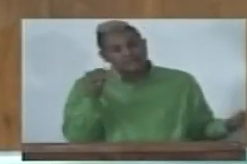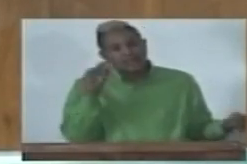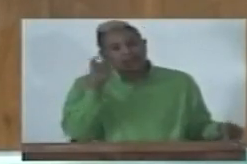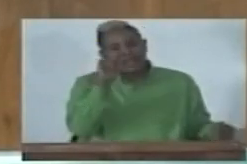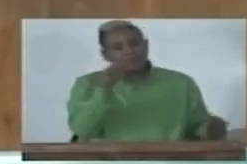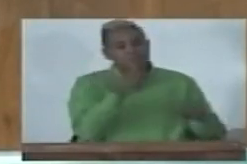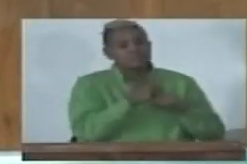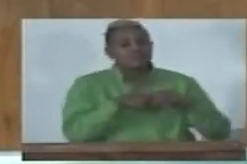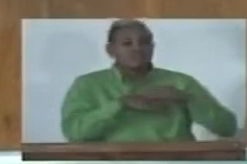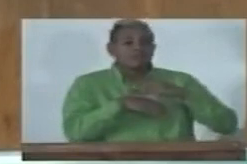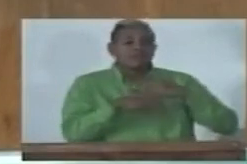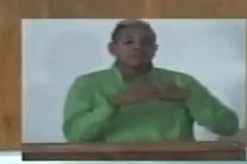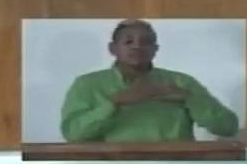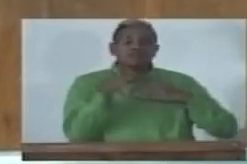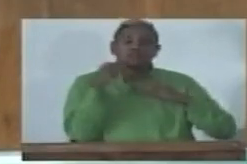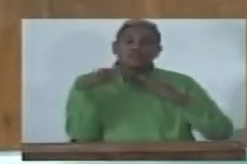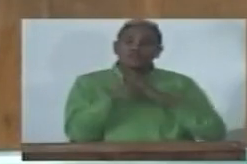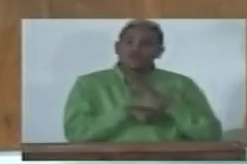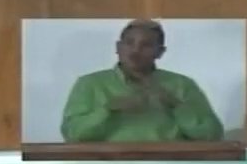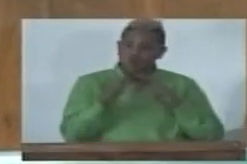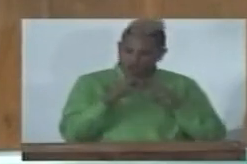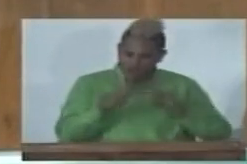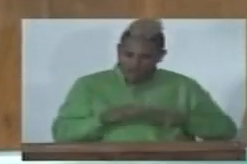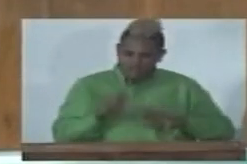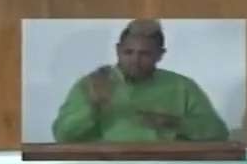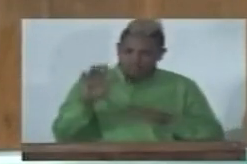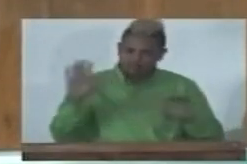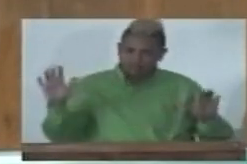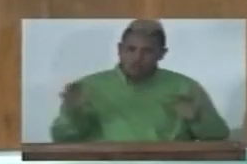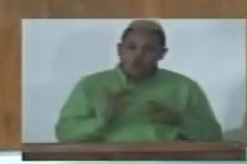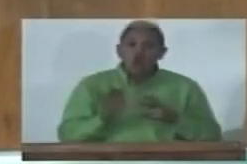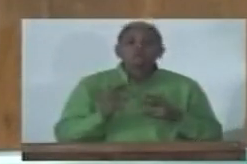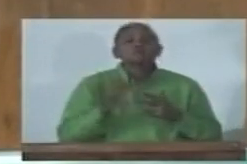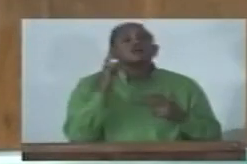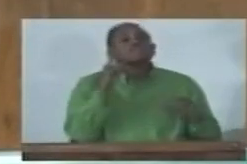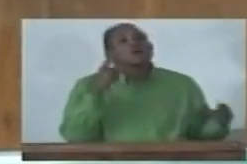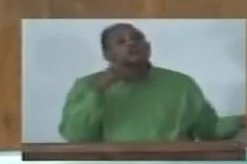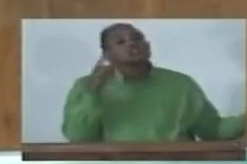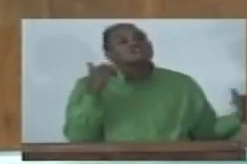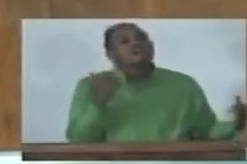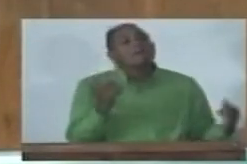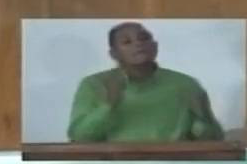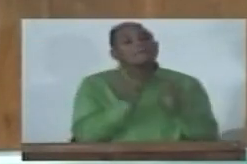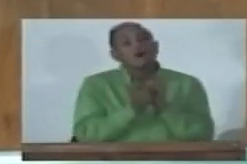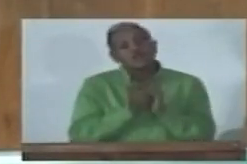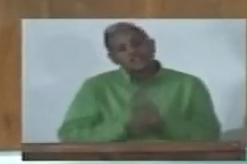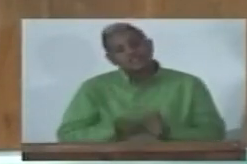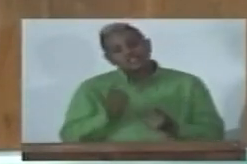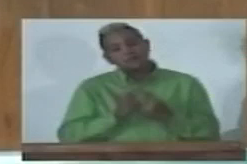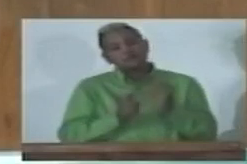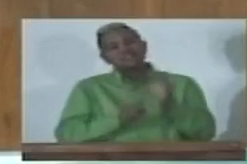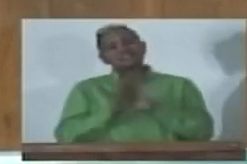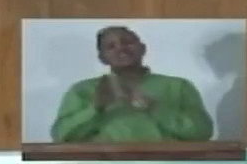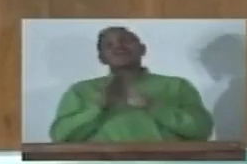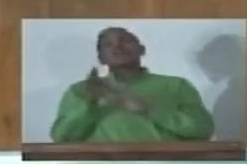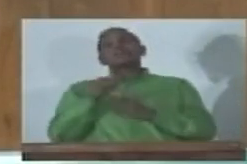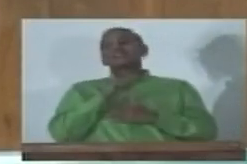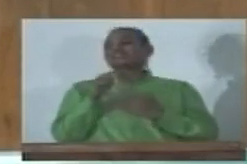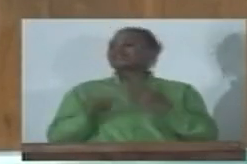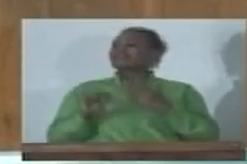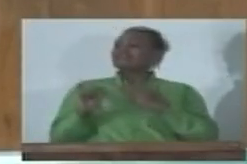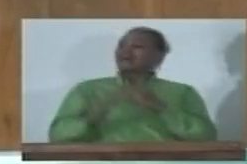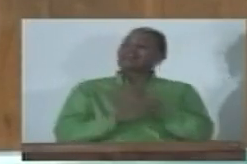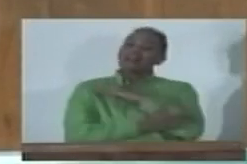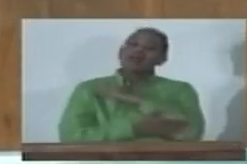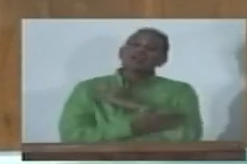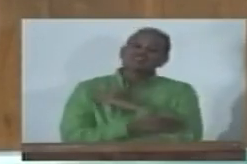was based on a thorough analysis of the options for achieving modernization and development of such national